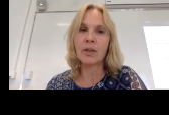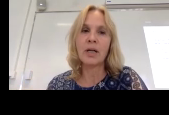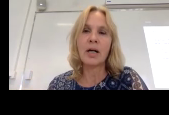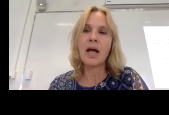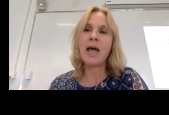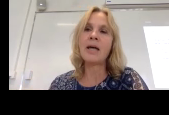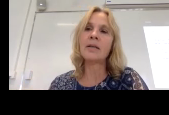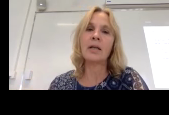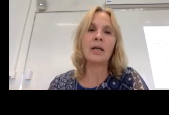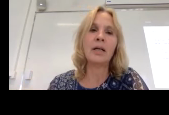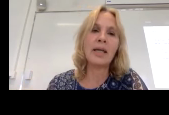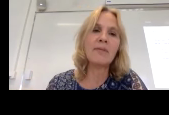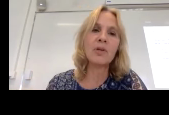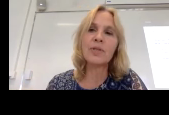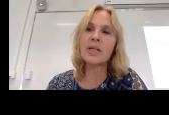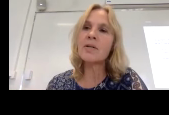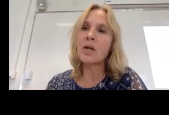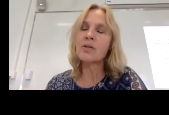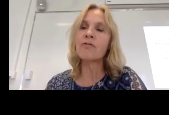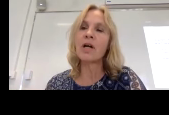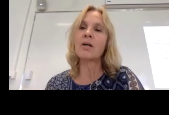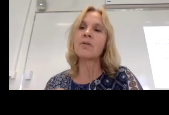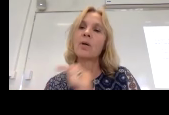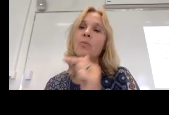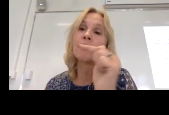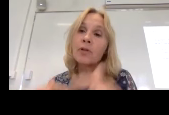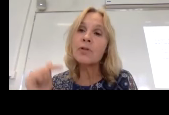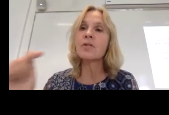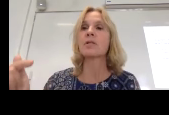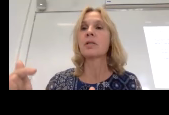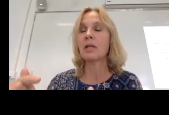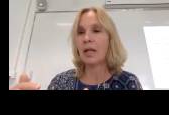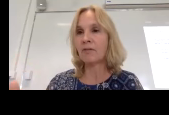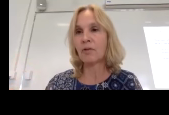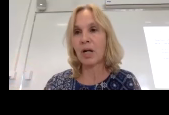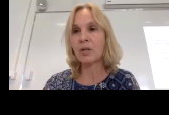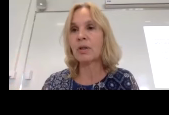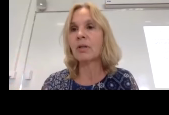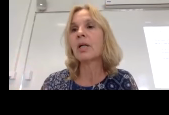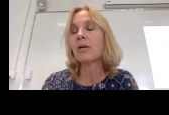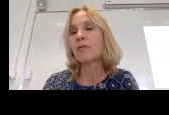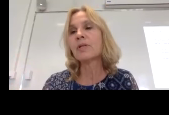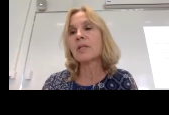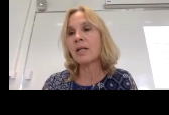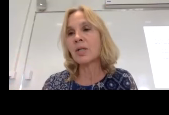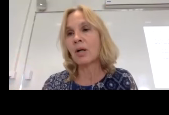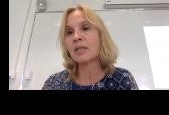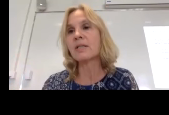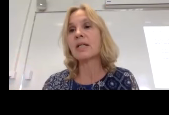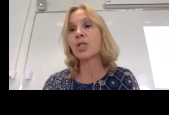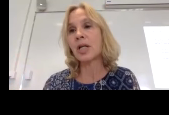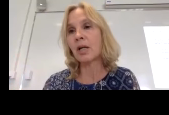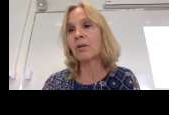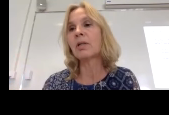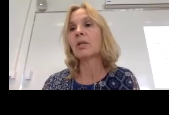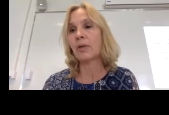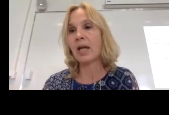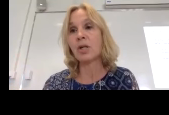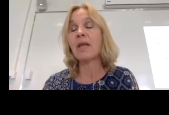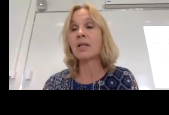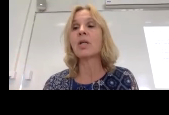inhibition. And Eva Gutierrez also found a reversed N400 for assigned targets that